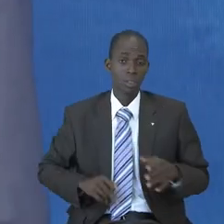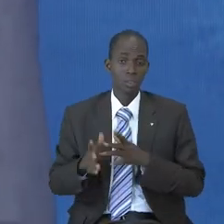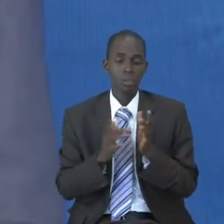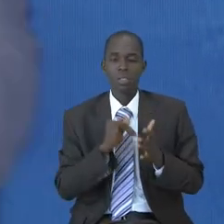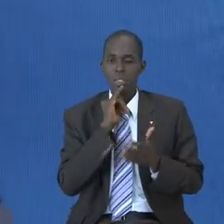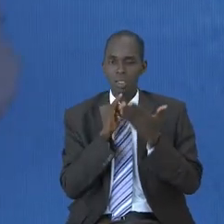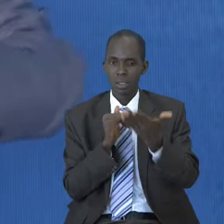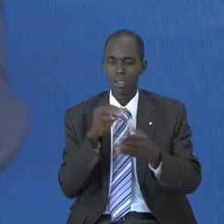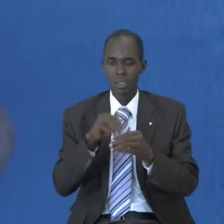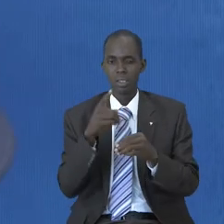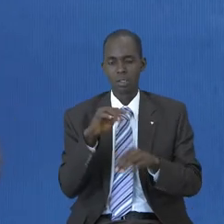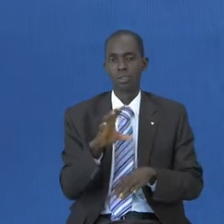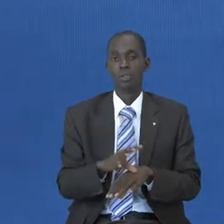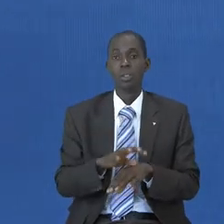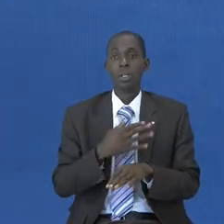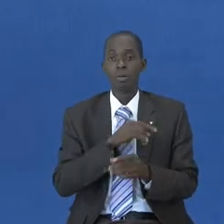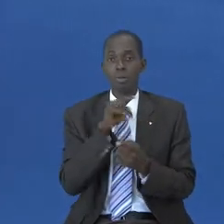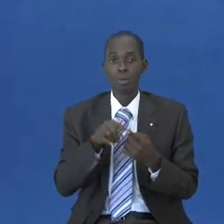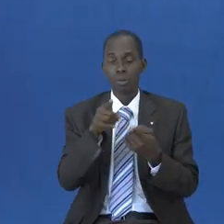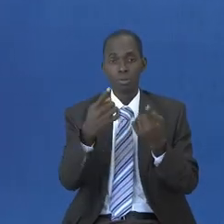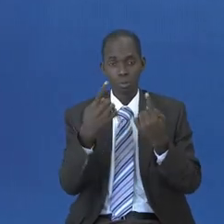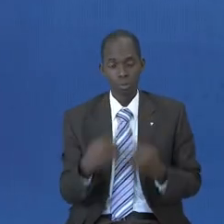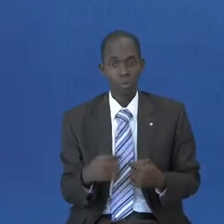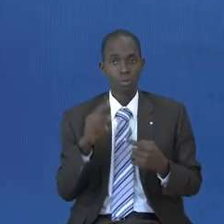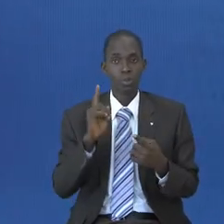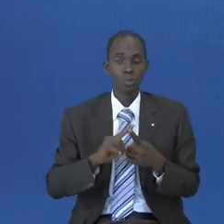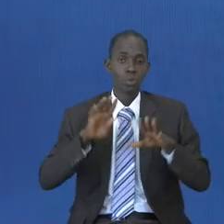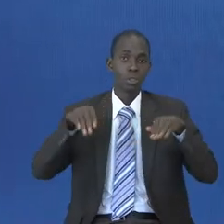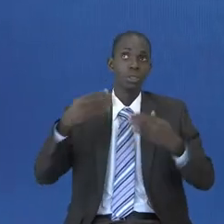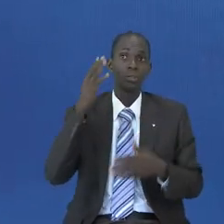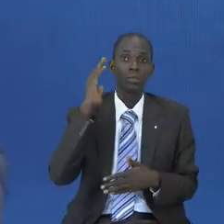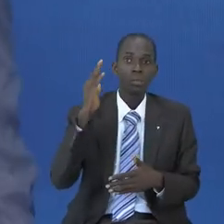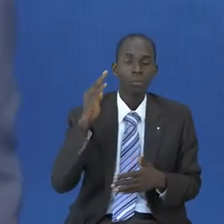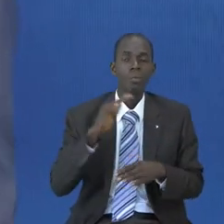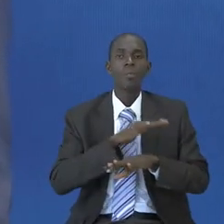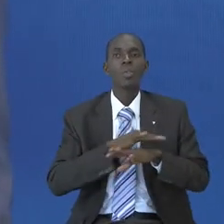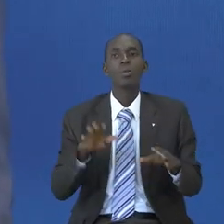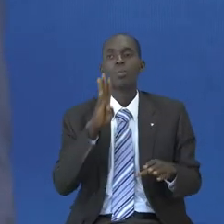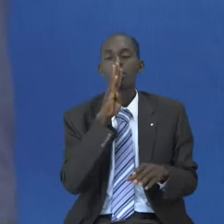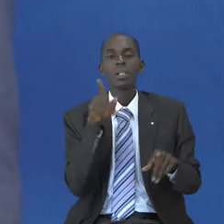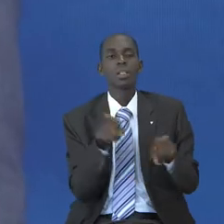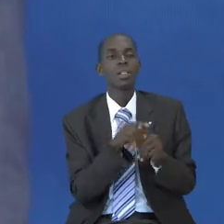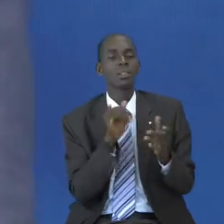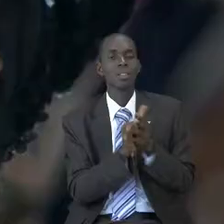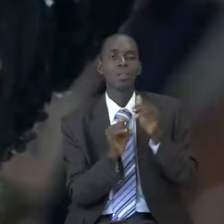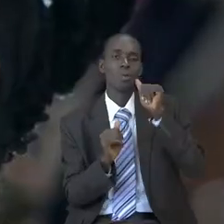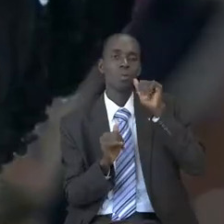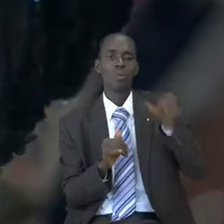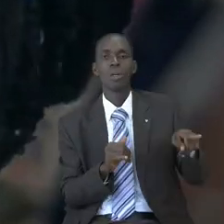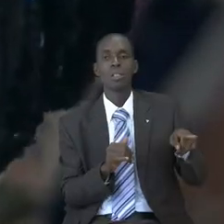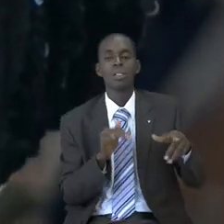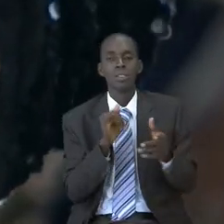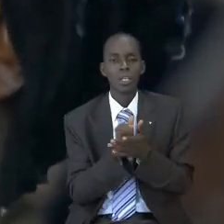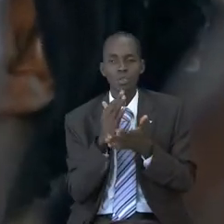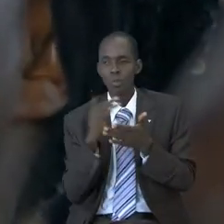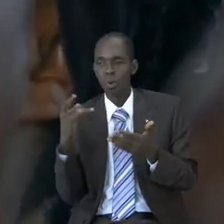the service. And when you come to give testimony, don't be like that woman that somebody